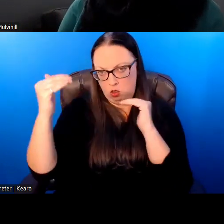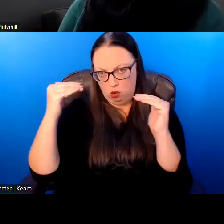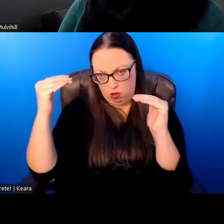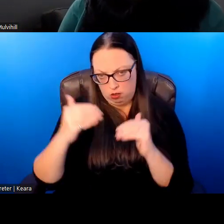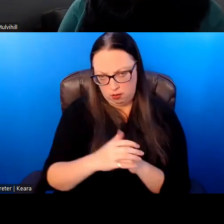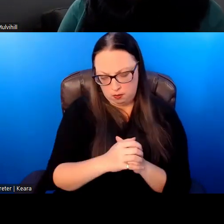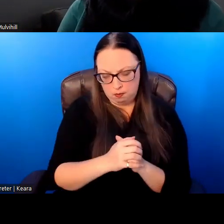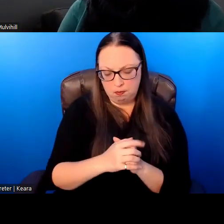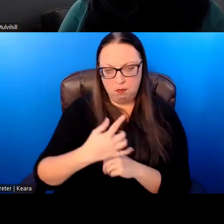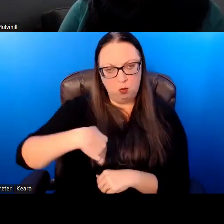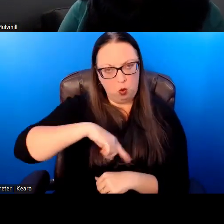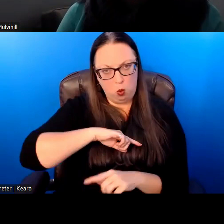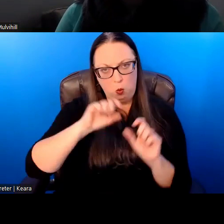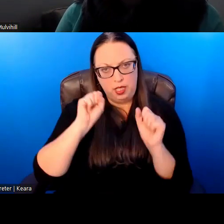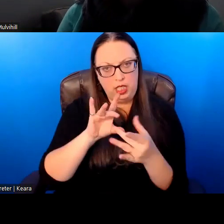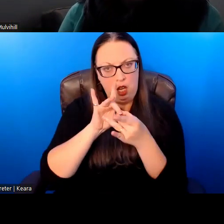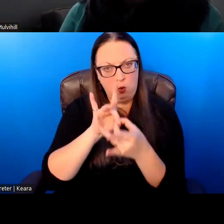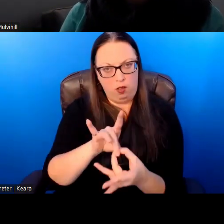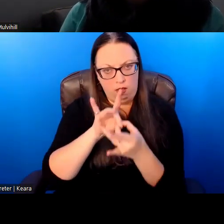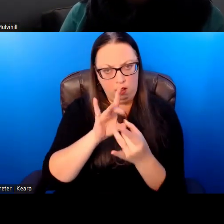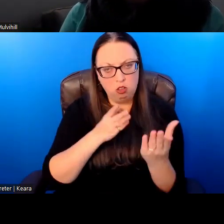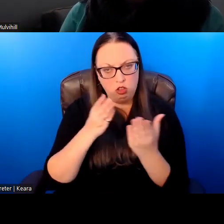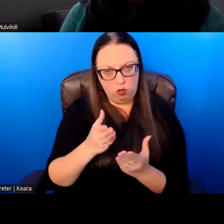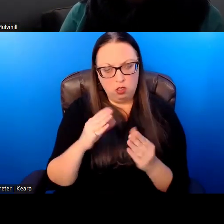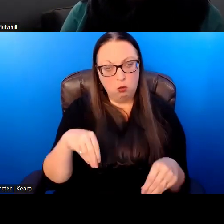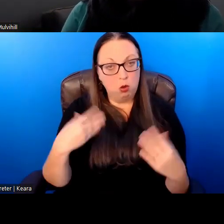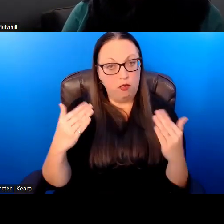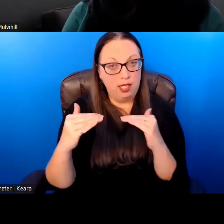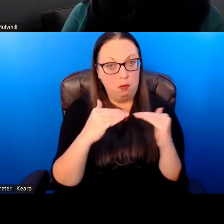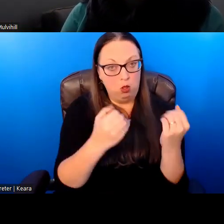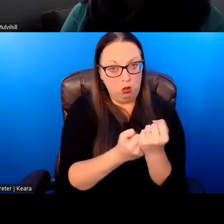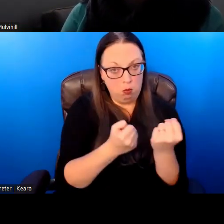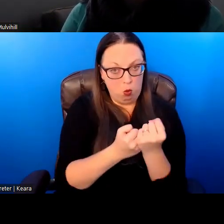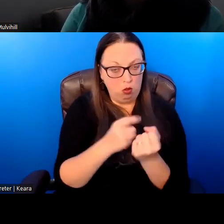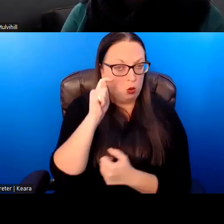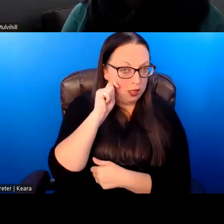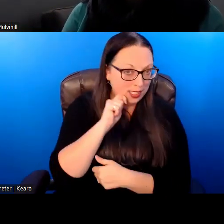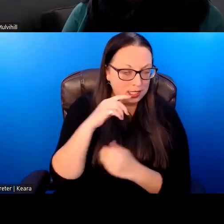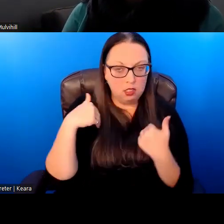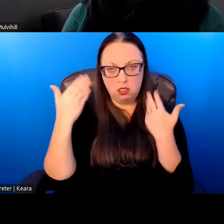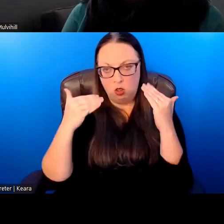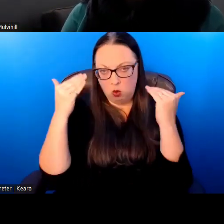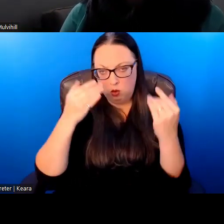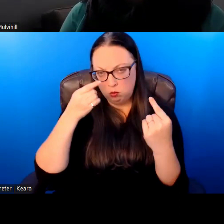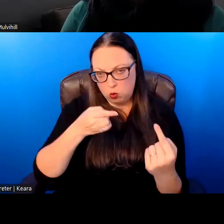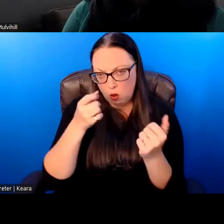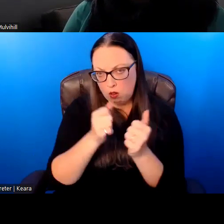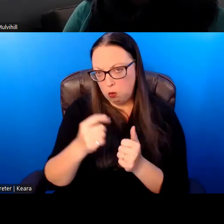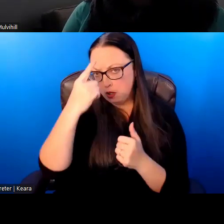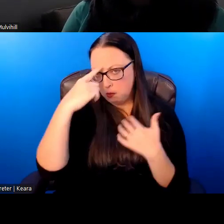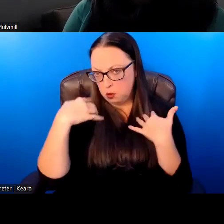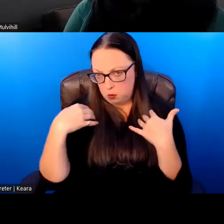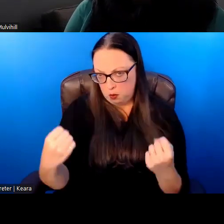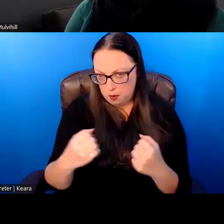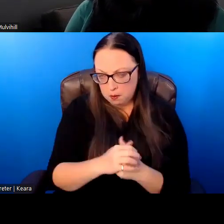So the We Can Relate service does provide peer support to teens and young adults who are struggling with their mental health. As I